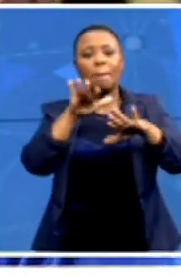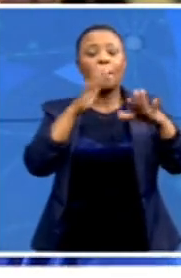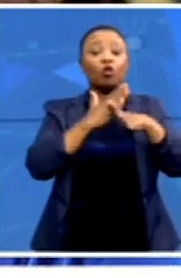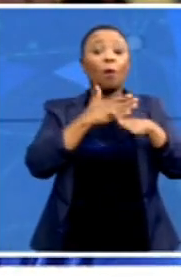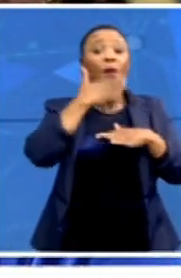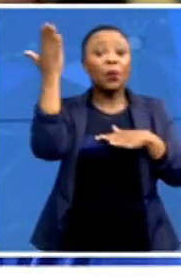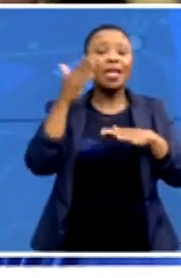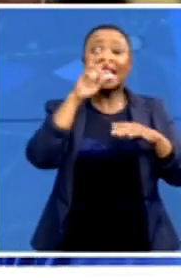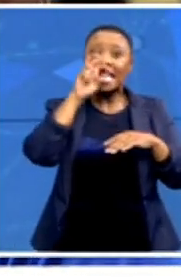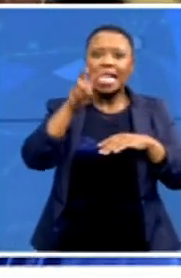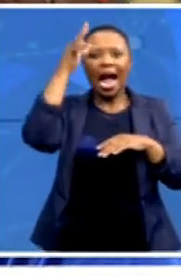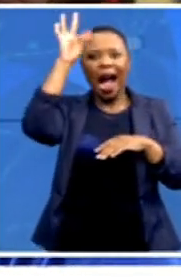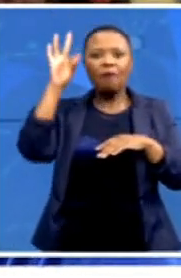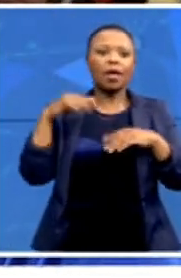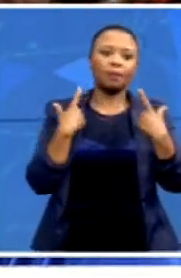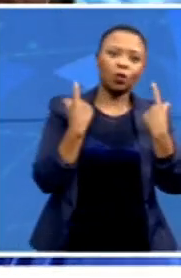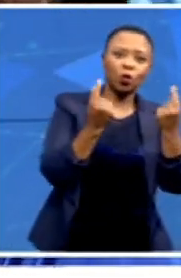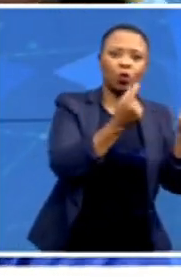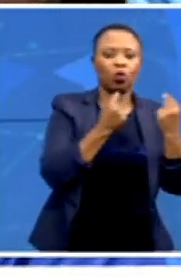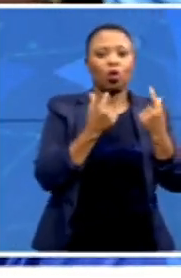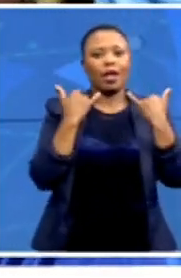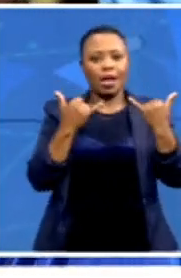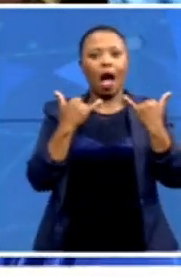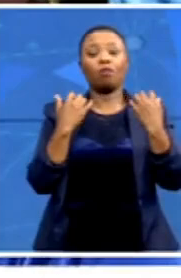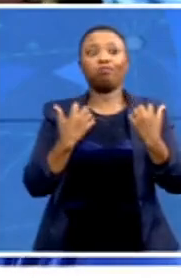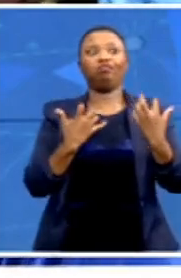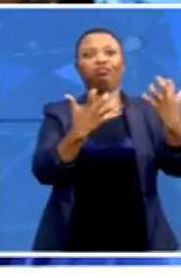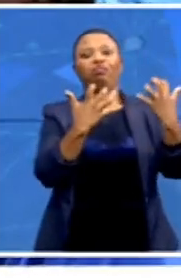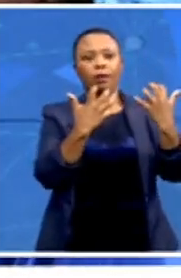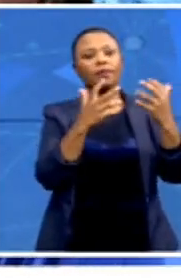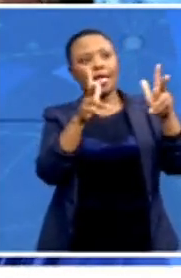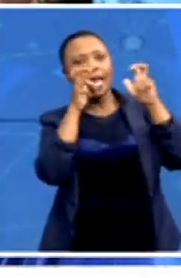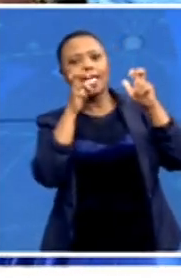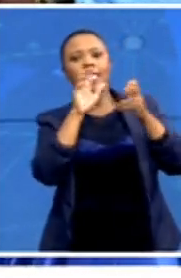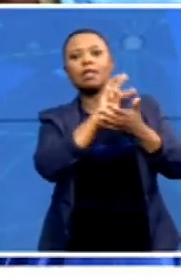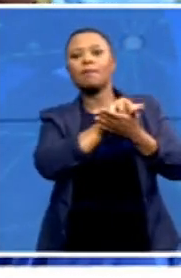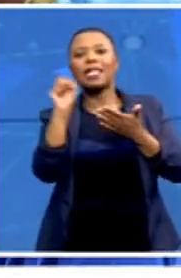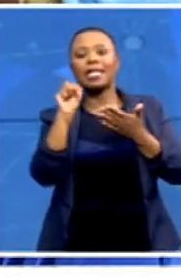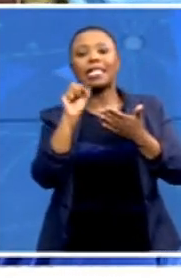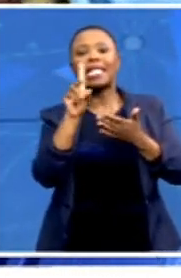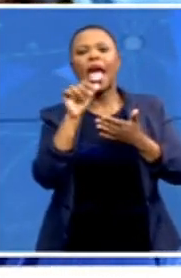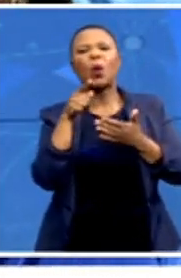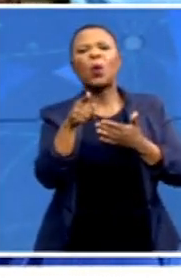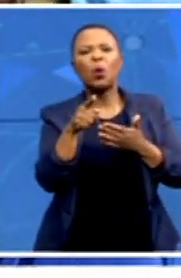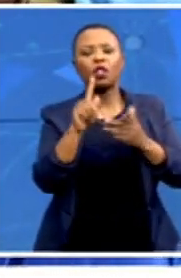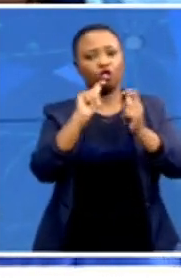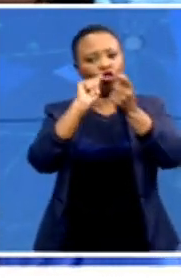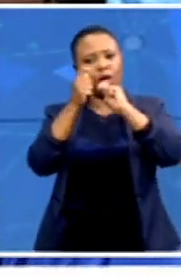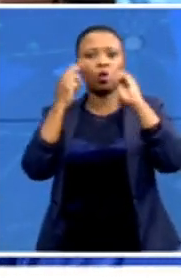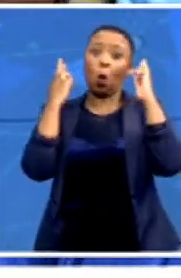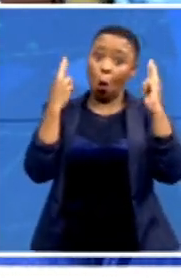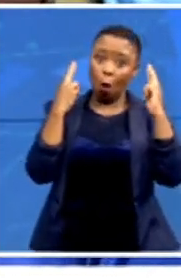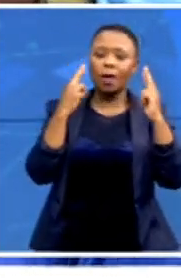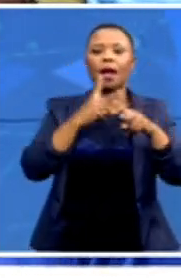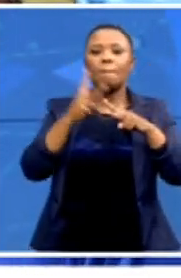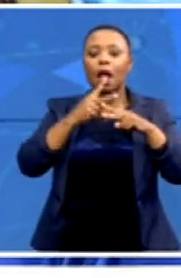have been coming out in their numbers to listen to the DA's message of hope and change and to how we have a plan to get things done in each of those towns. What's